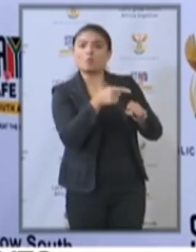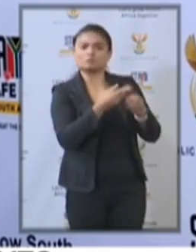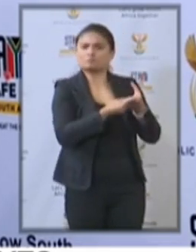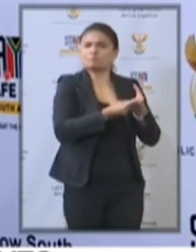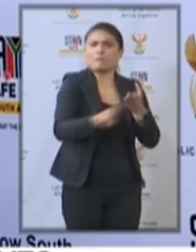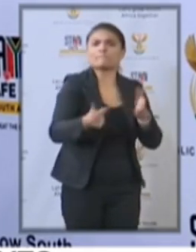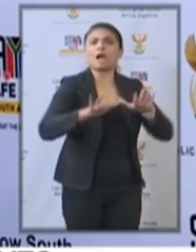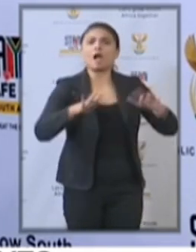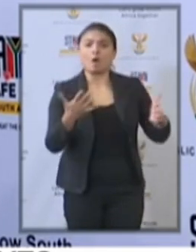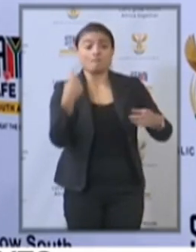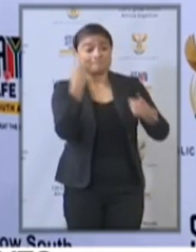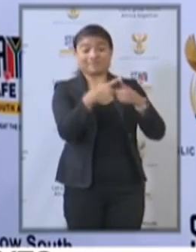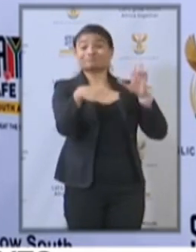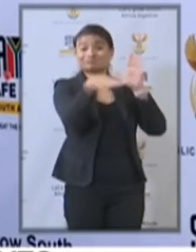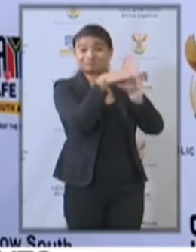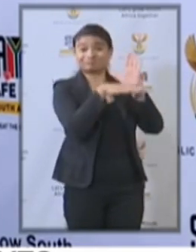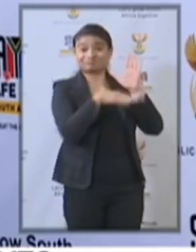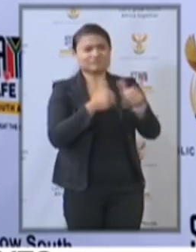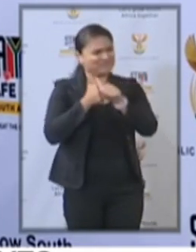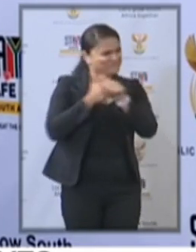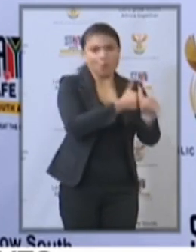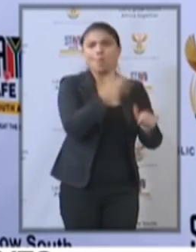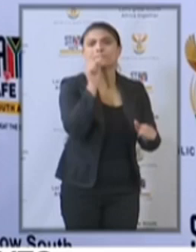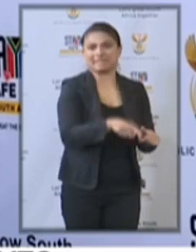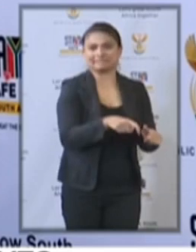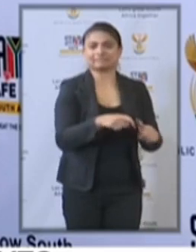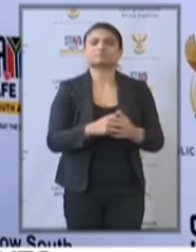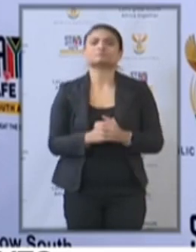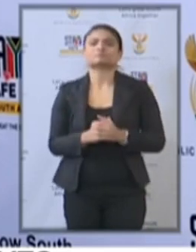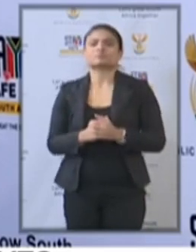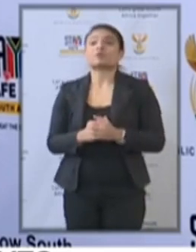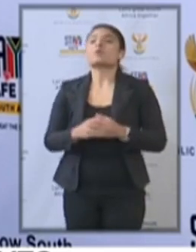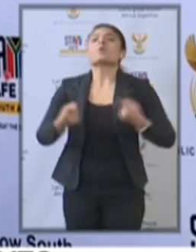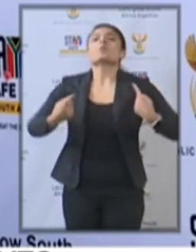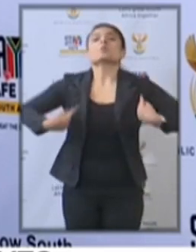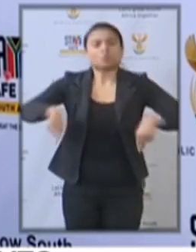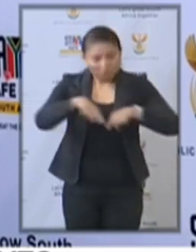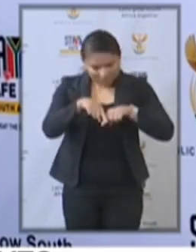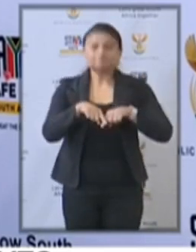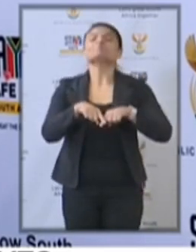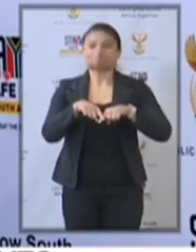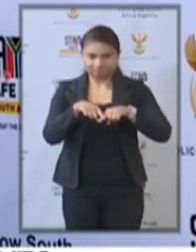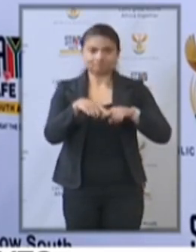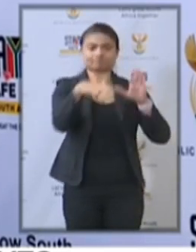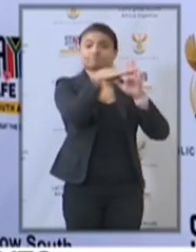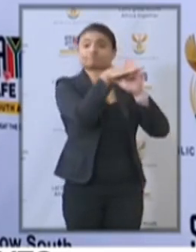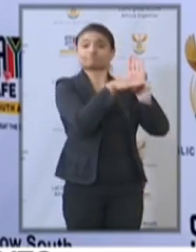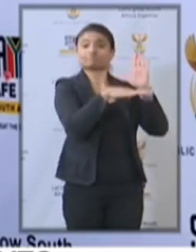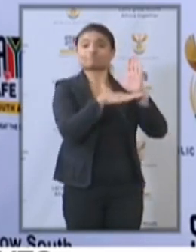side, we urge the following of all the health protocols: maintaining hygiene,